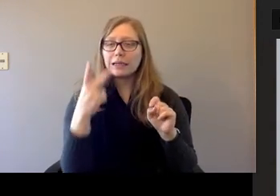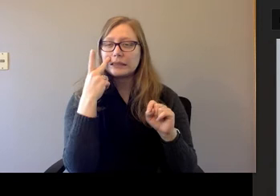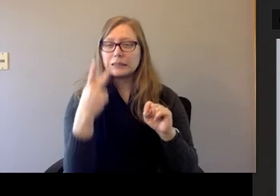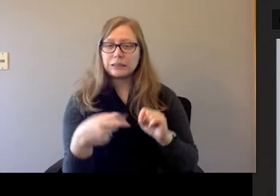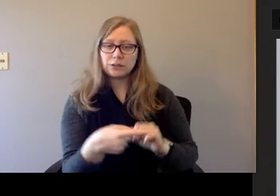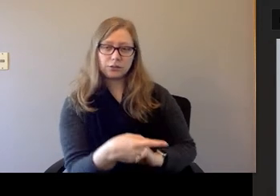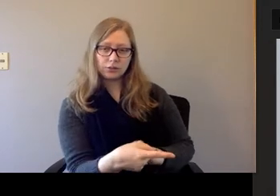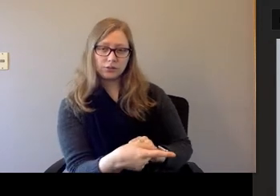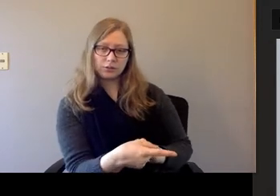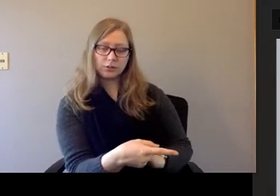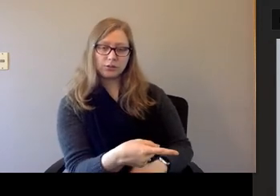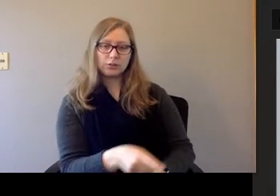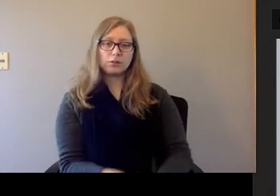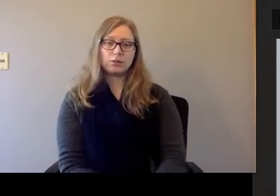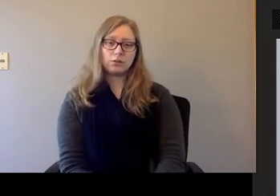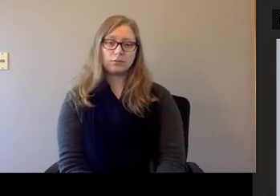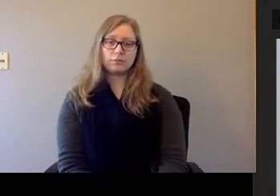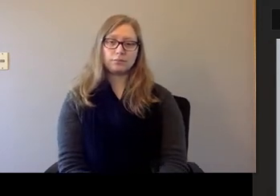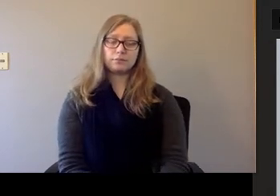XYZ.